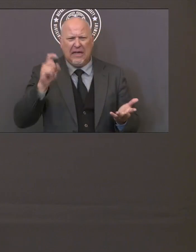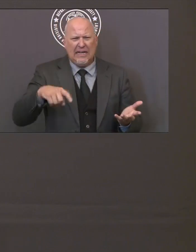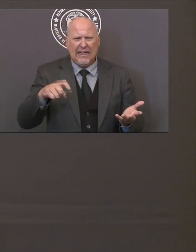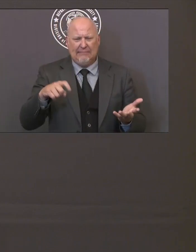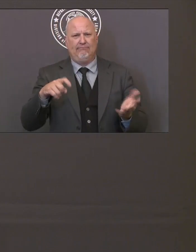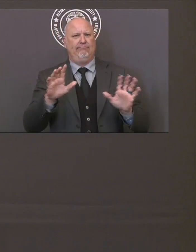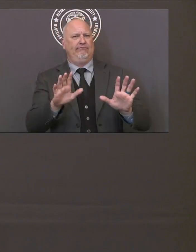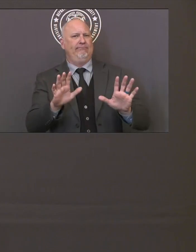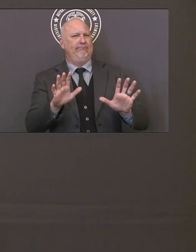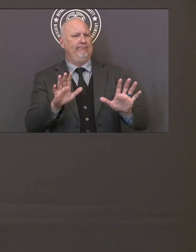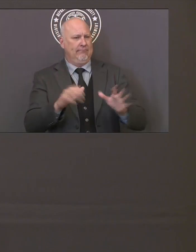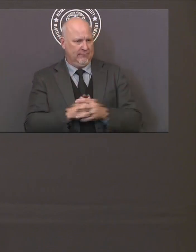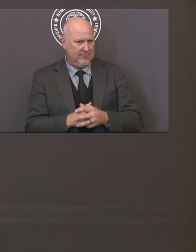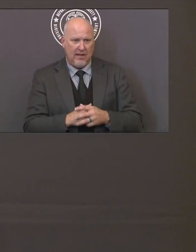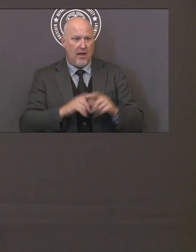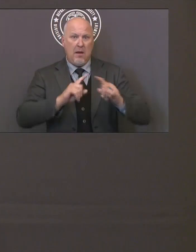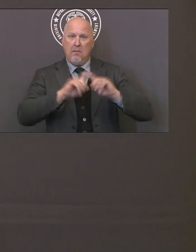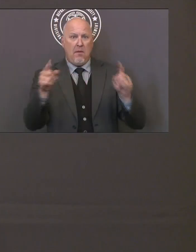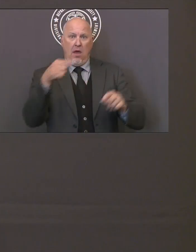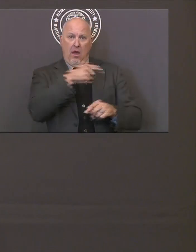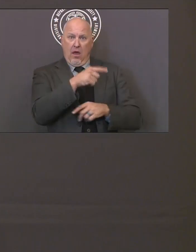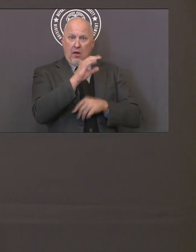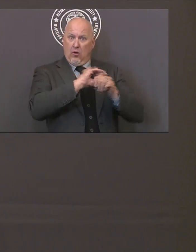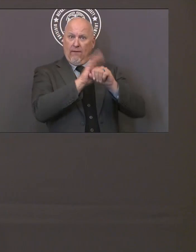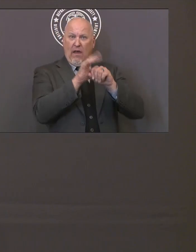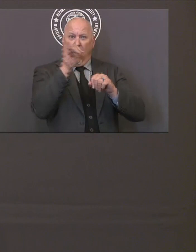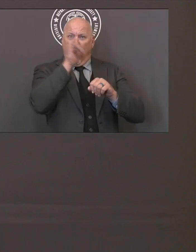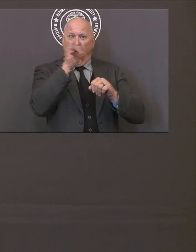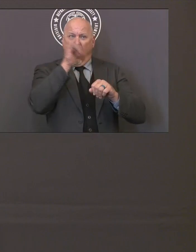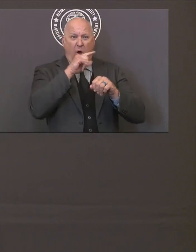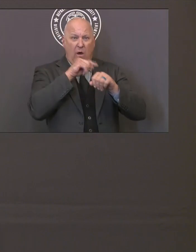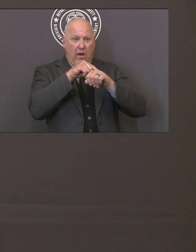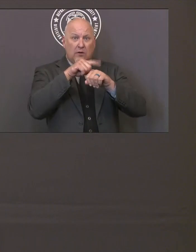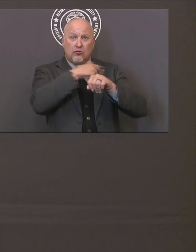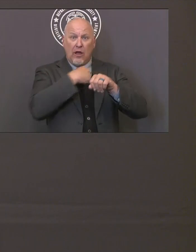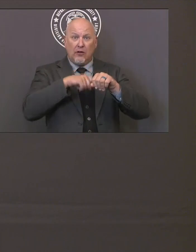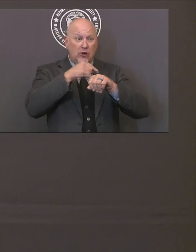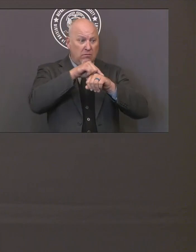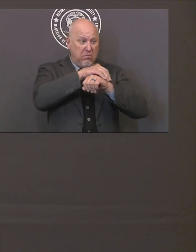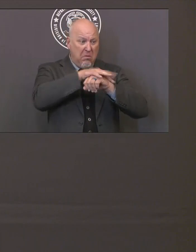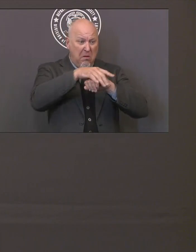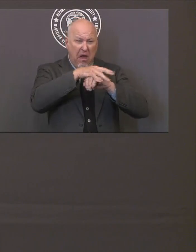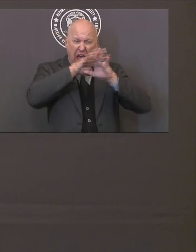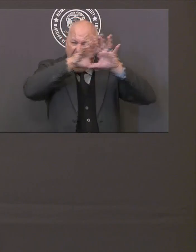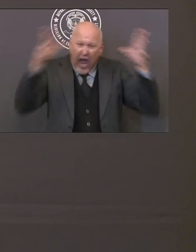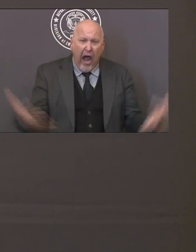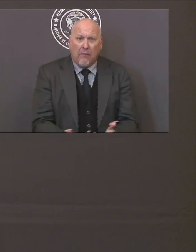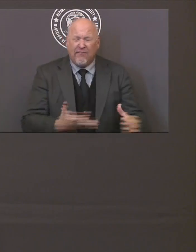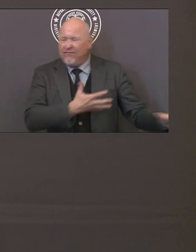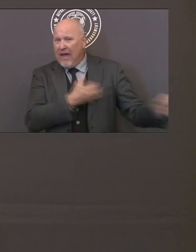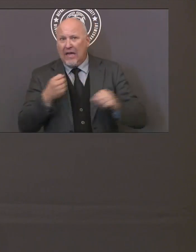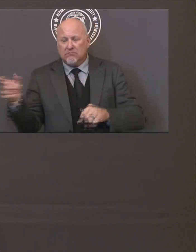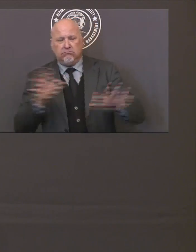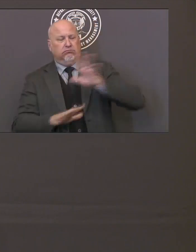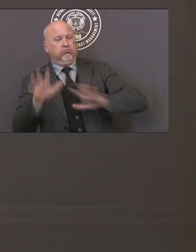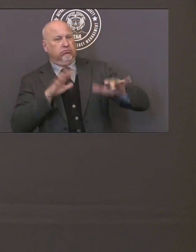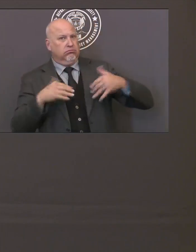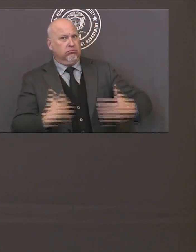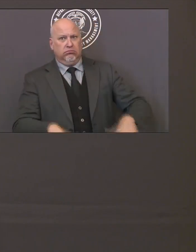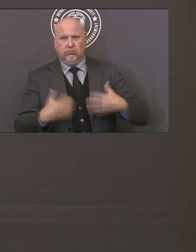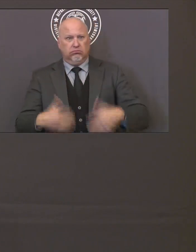evolving situation, only months after the beginning of the outbreak, studies started coming out that showed a very different